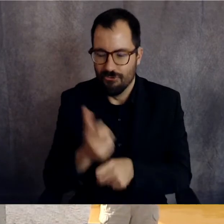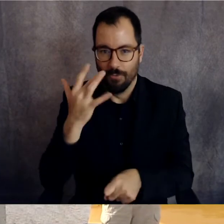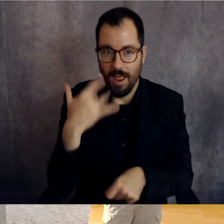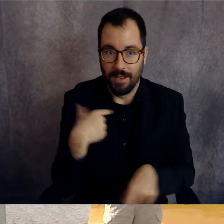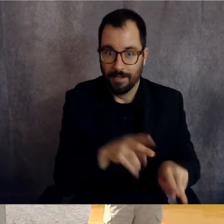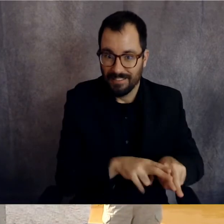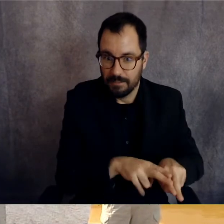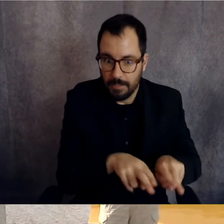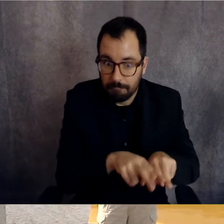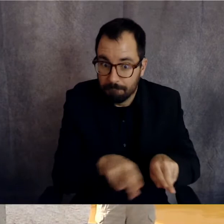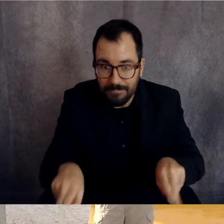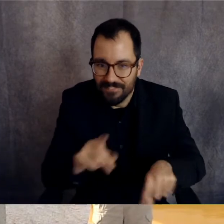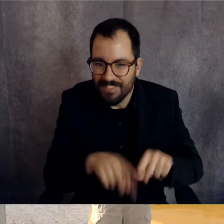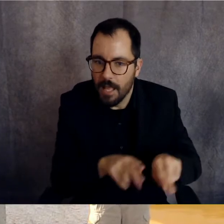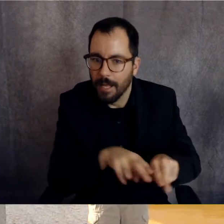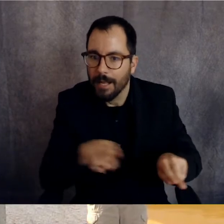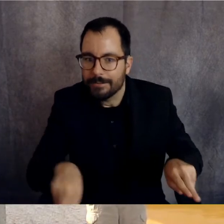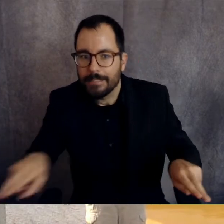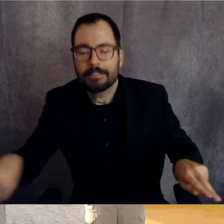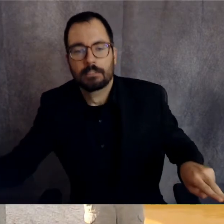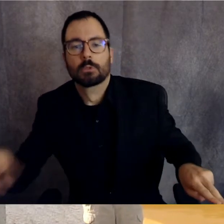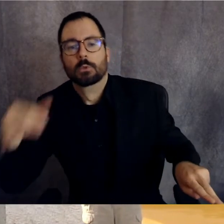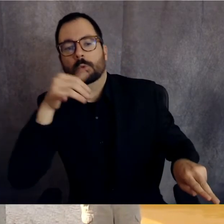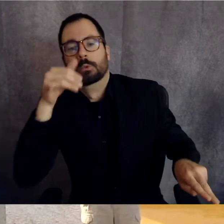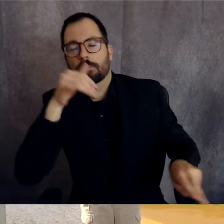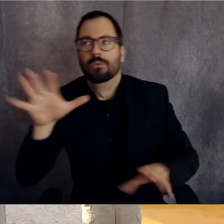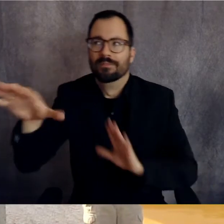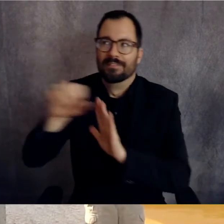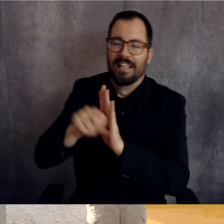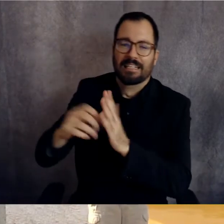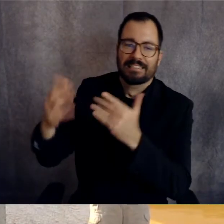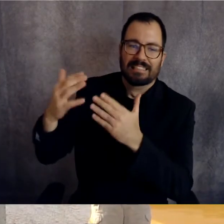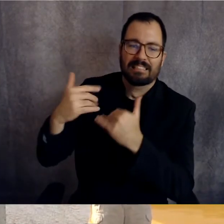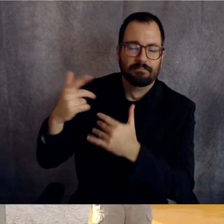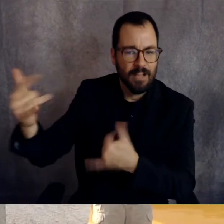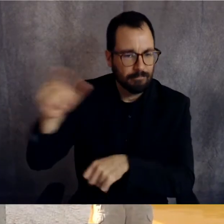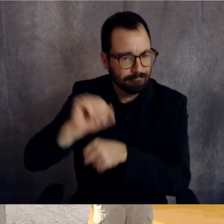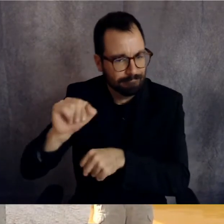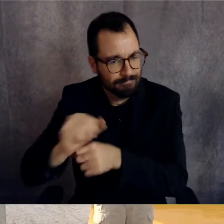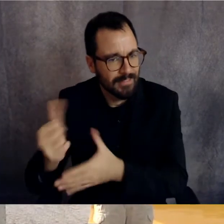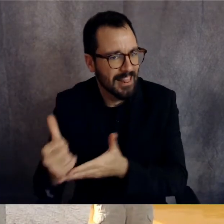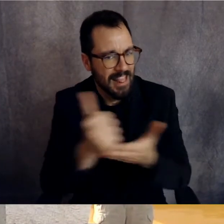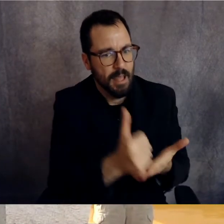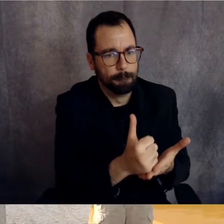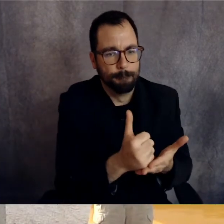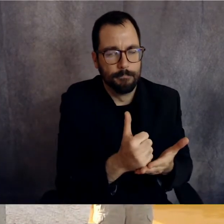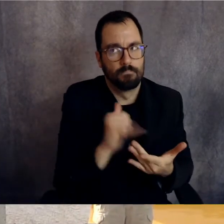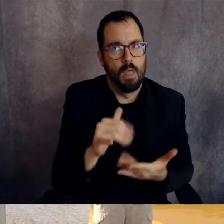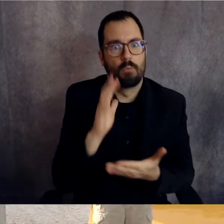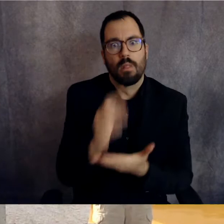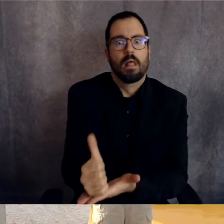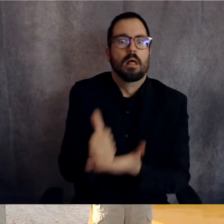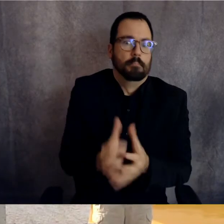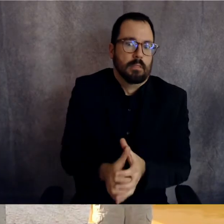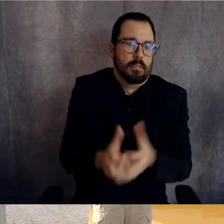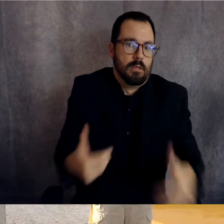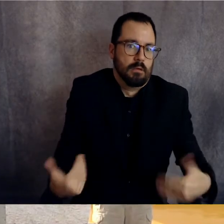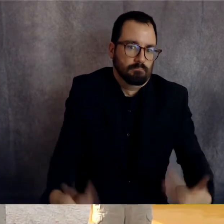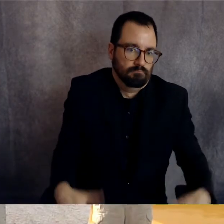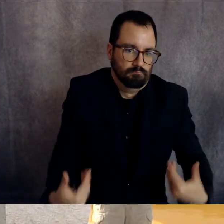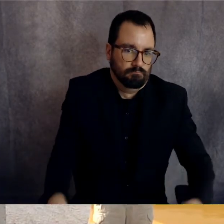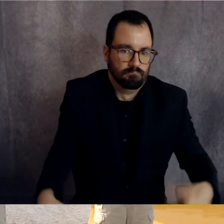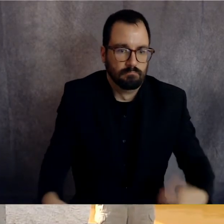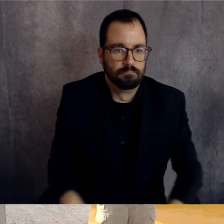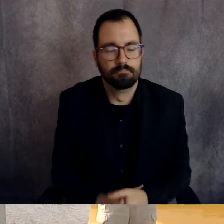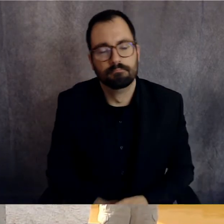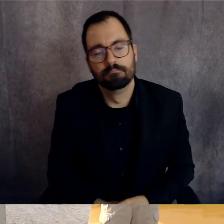low capacity. So I really want to thank the state. They're bringing on the additional beds, and that will help us a great deal. So I also want